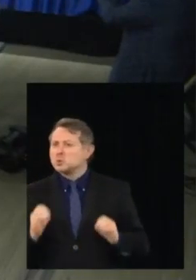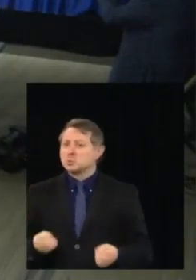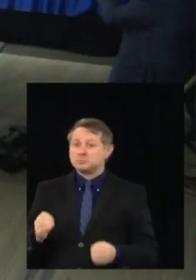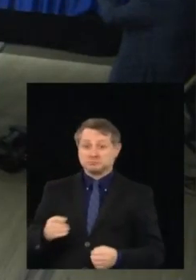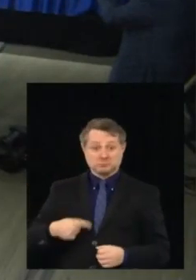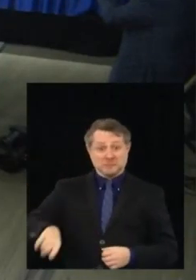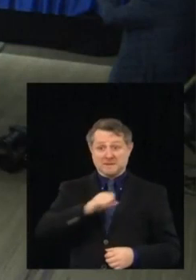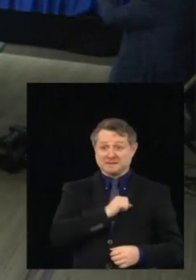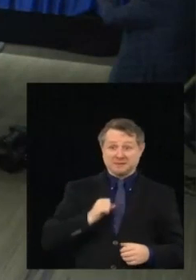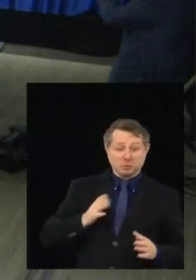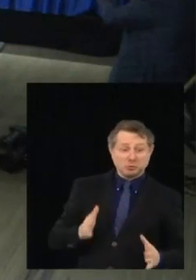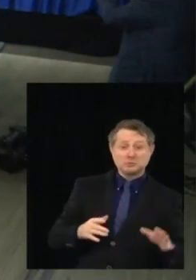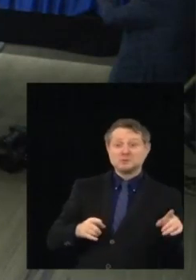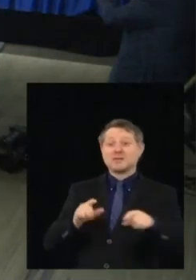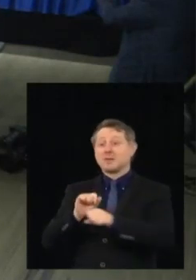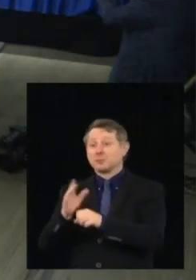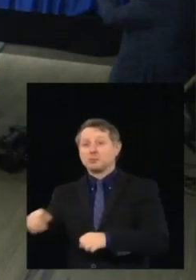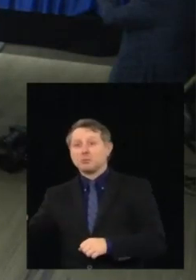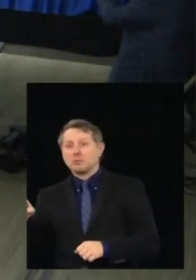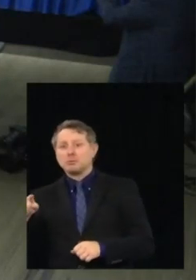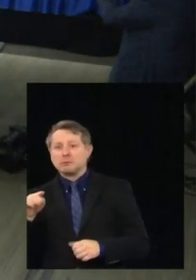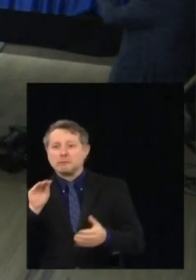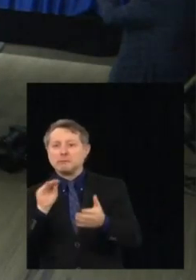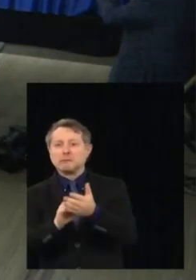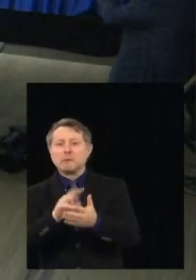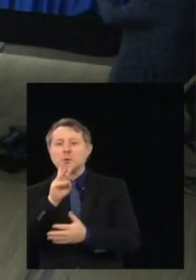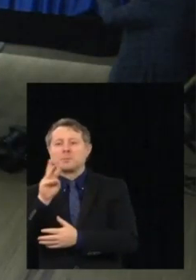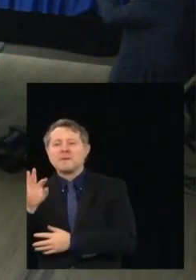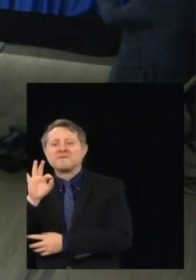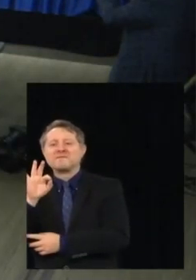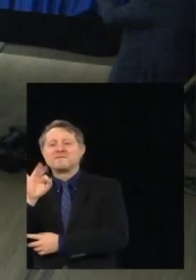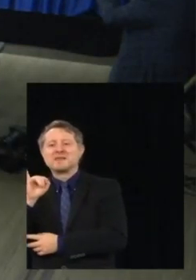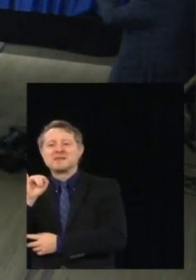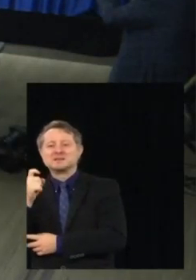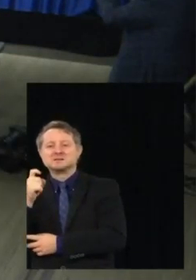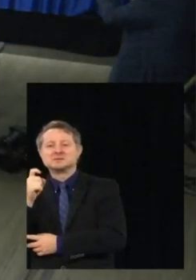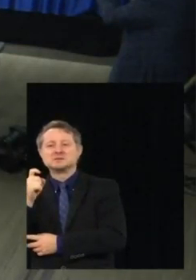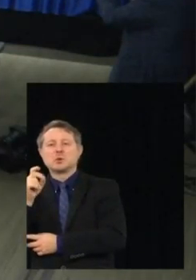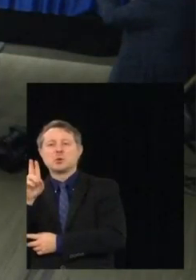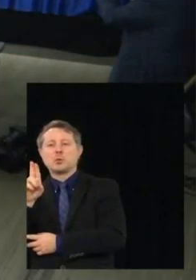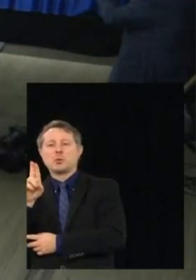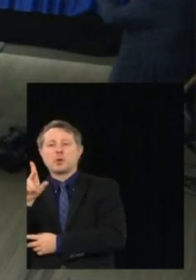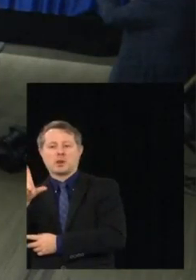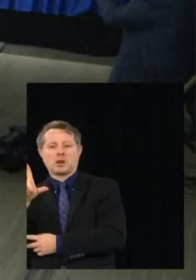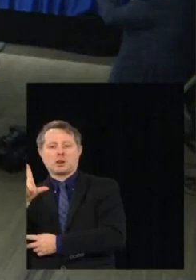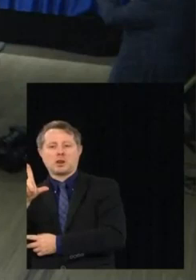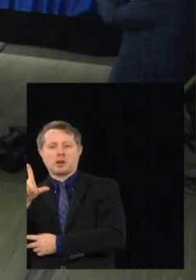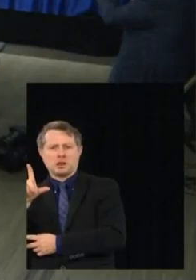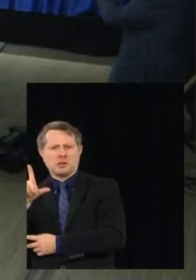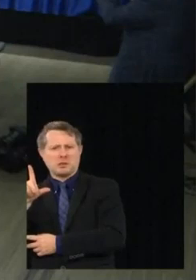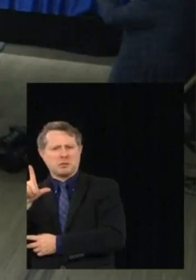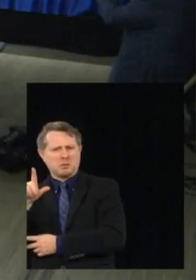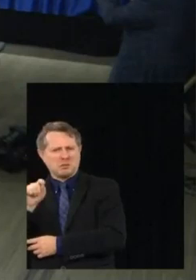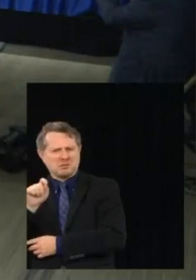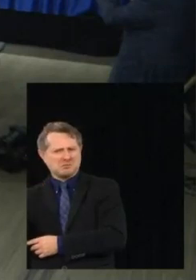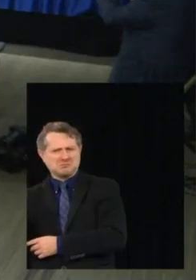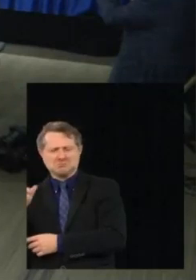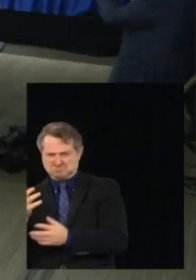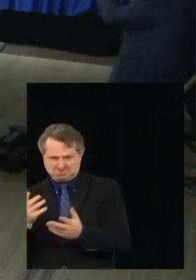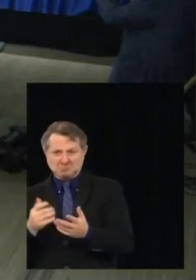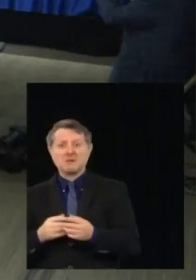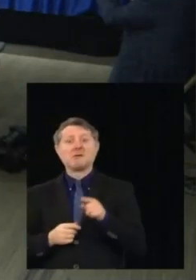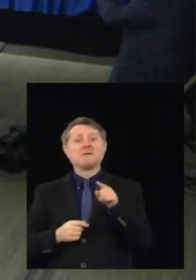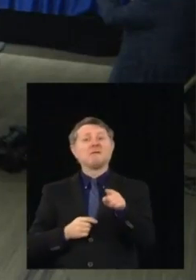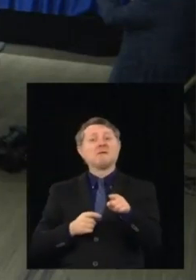a website, fixdoldisaster.com, and they've called for the commissioner to step aside. That prompted a response from your office,